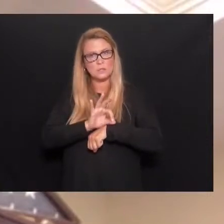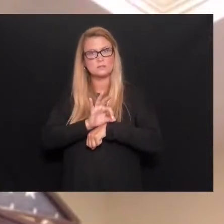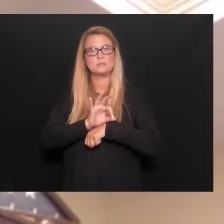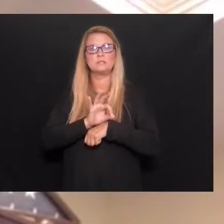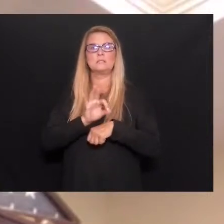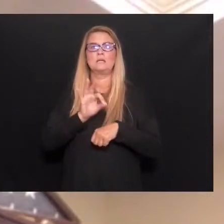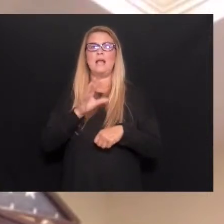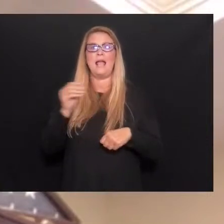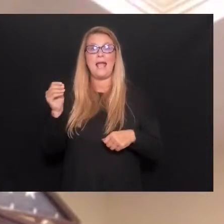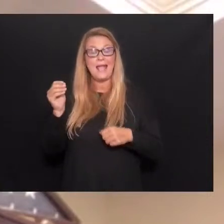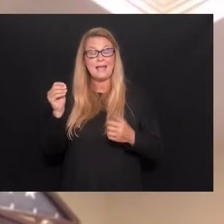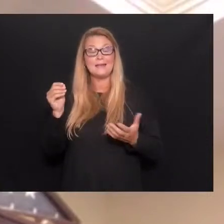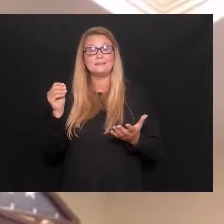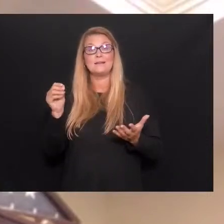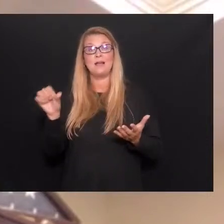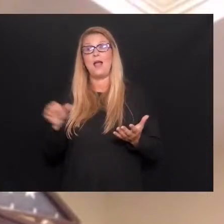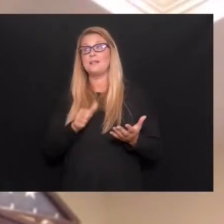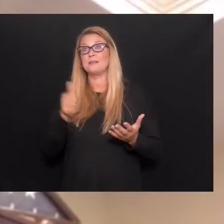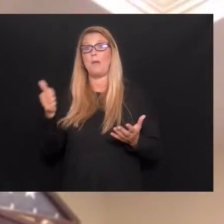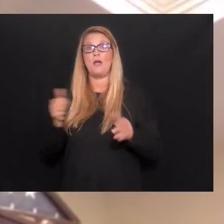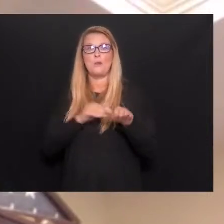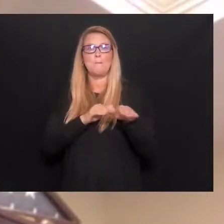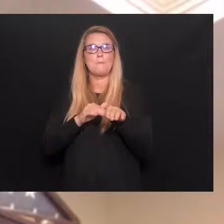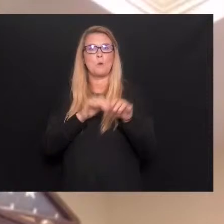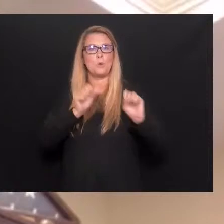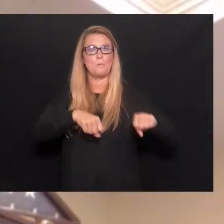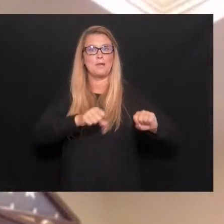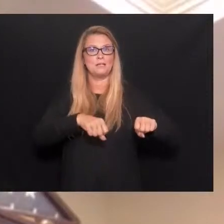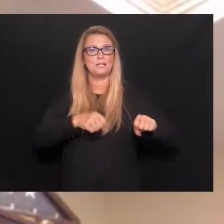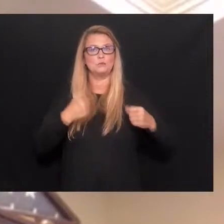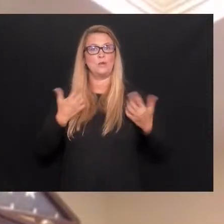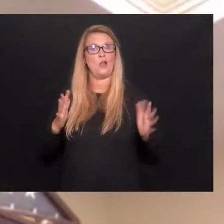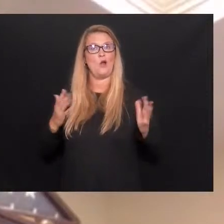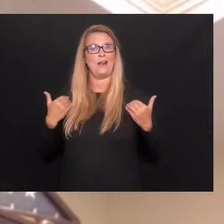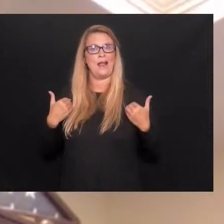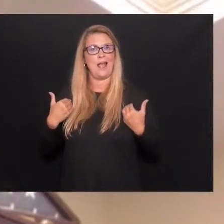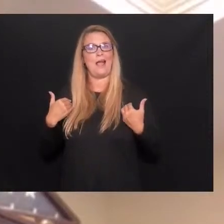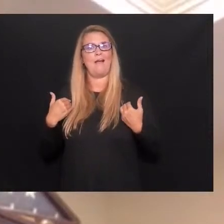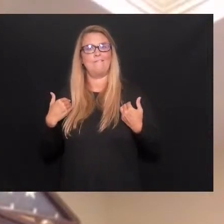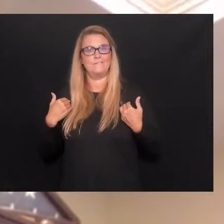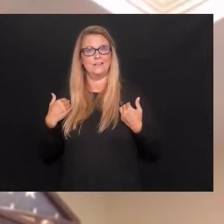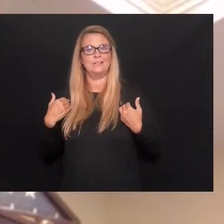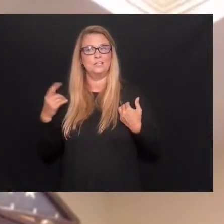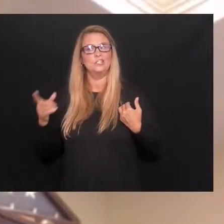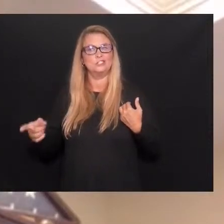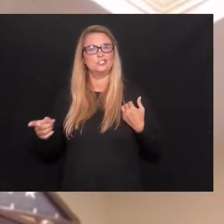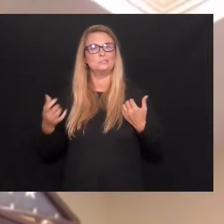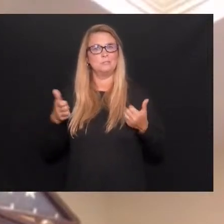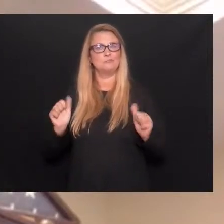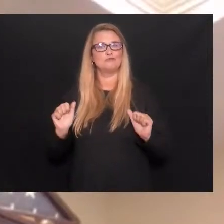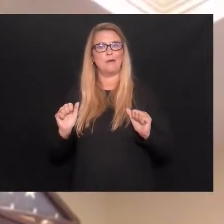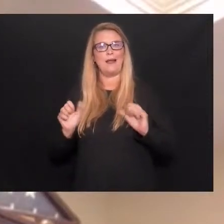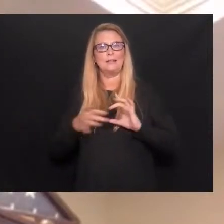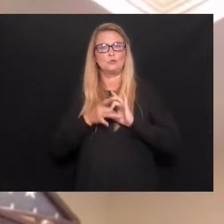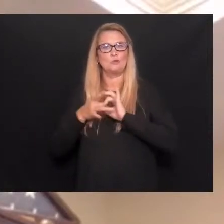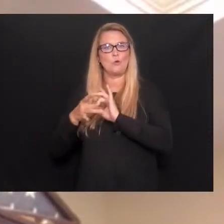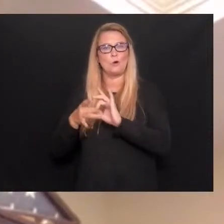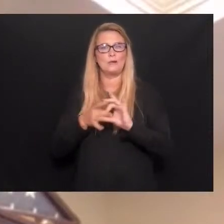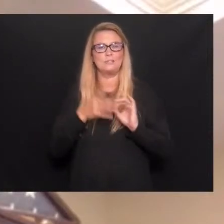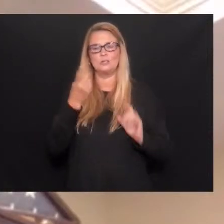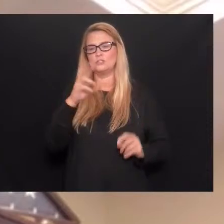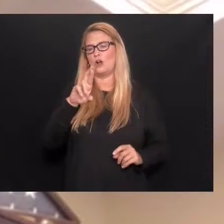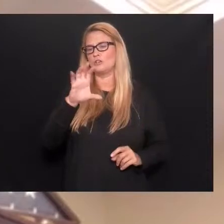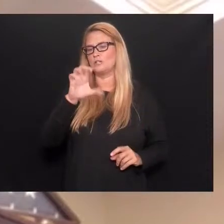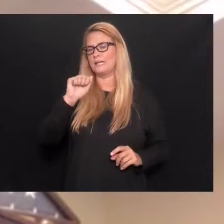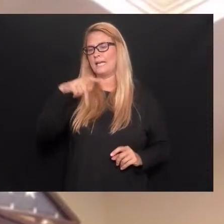in addition to some mobile capabilities that we already have, she's been working with Dr. K.